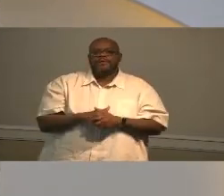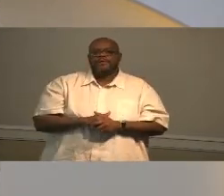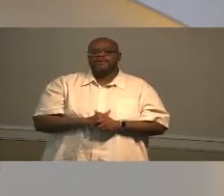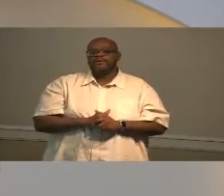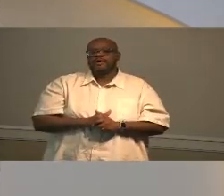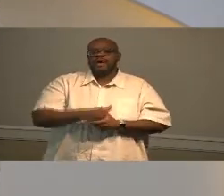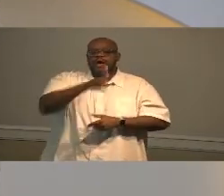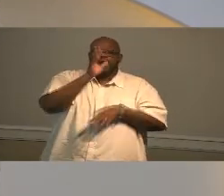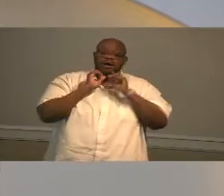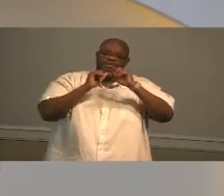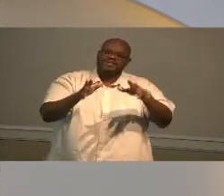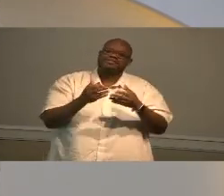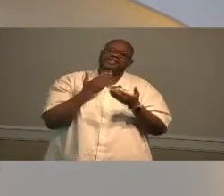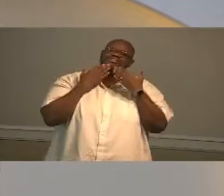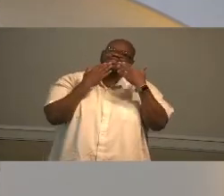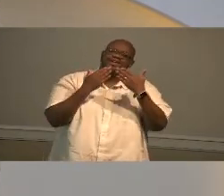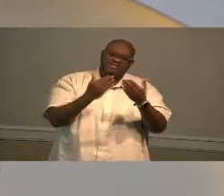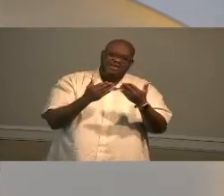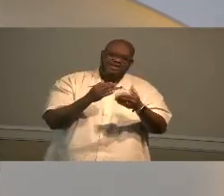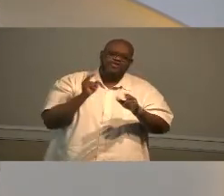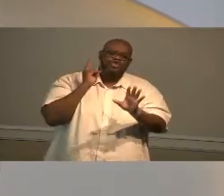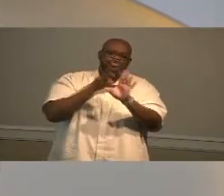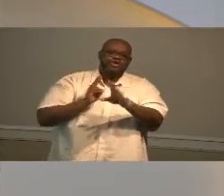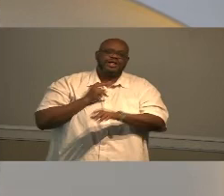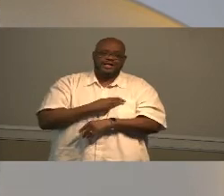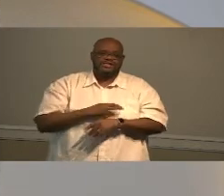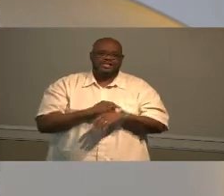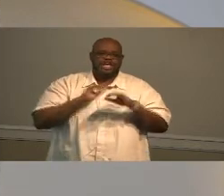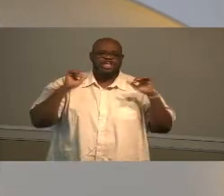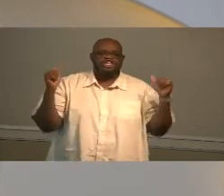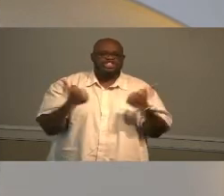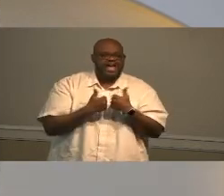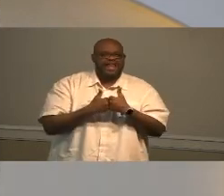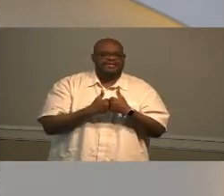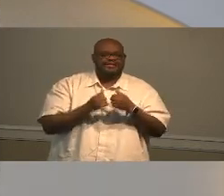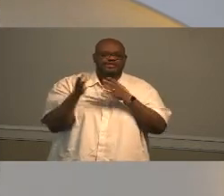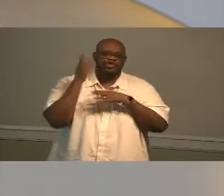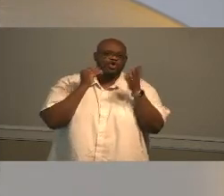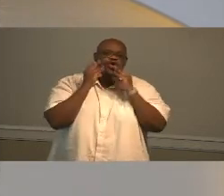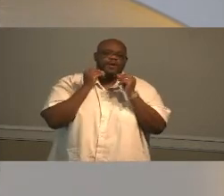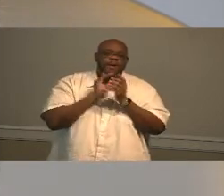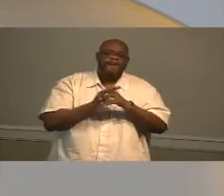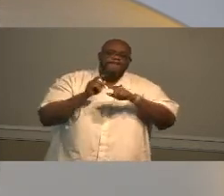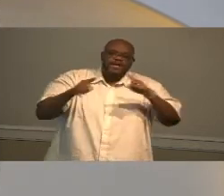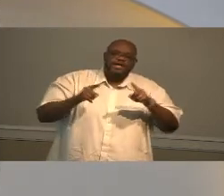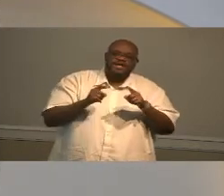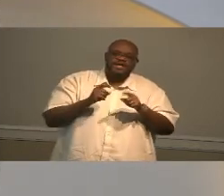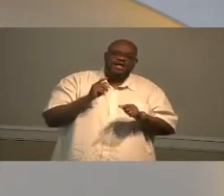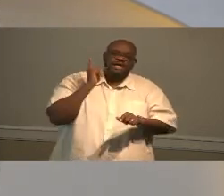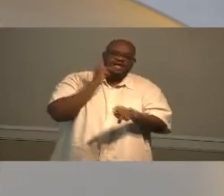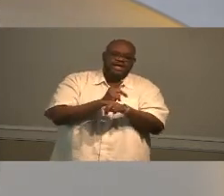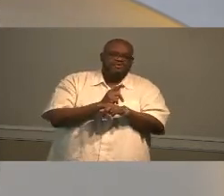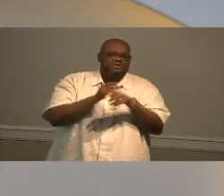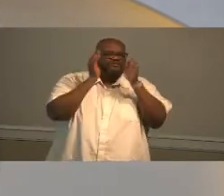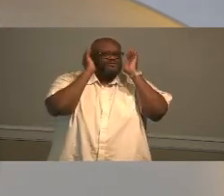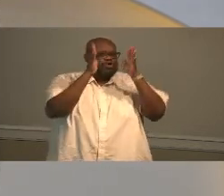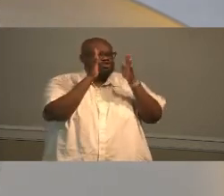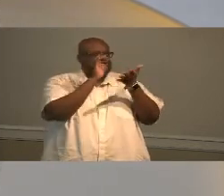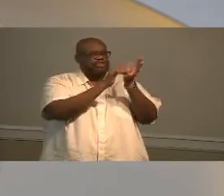God bless you. Thank you for joining us today. Challenging circumstances, but keep your eyes on